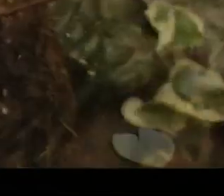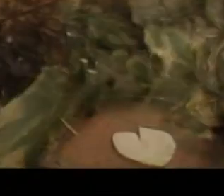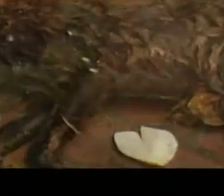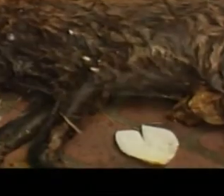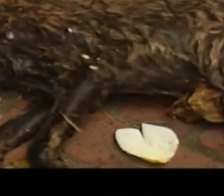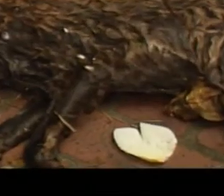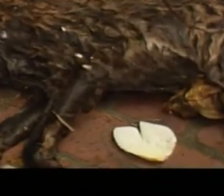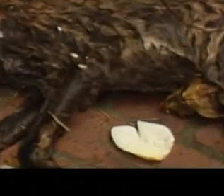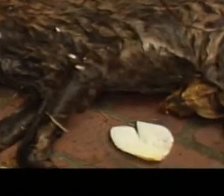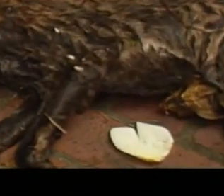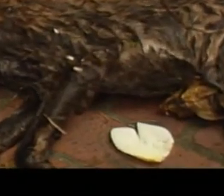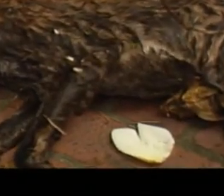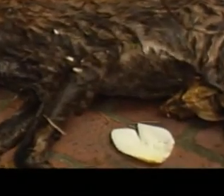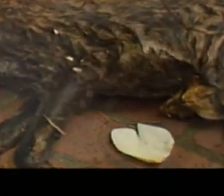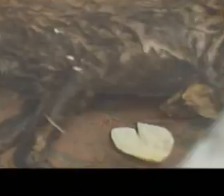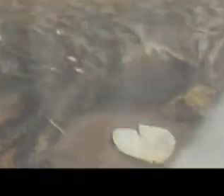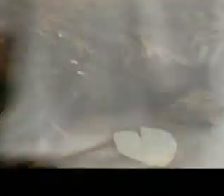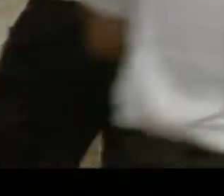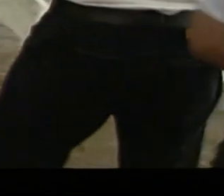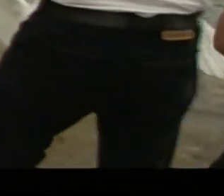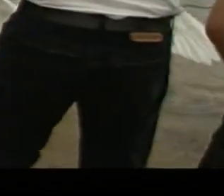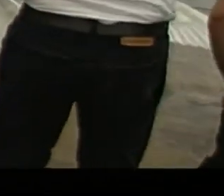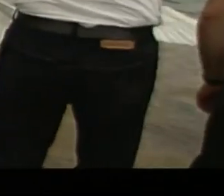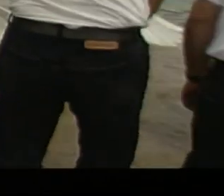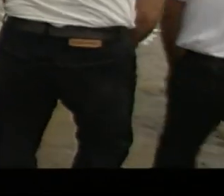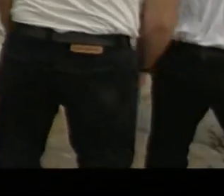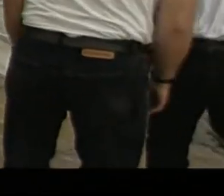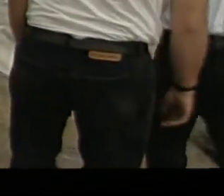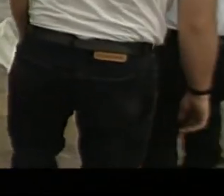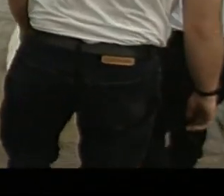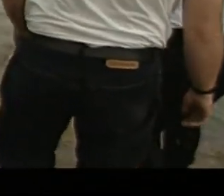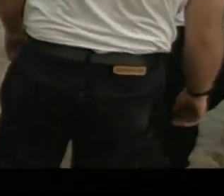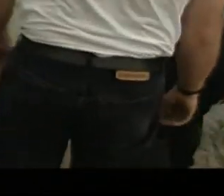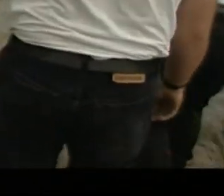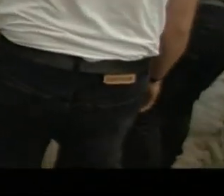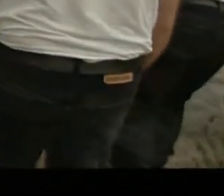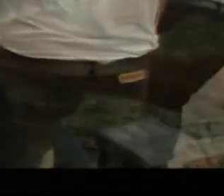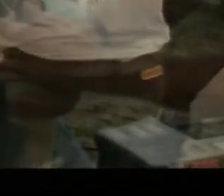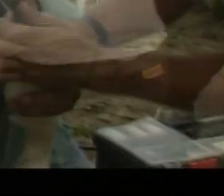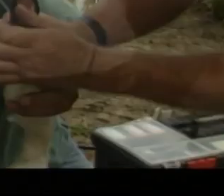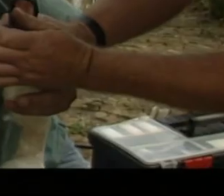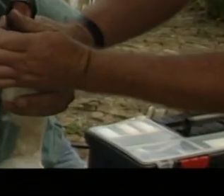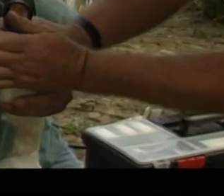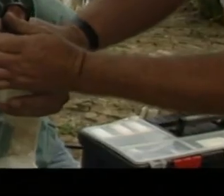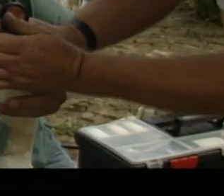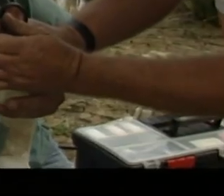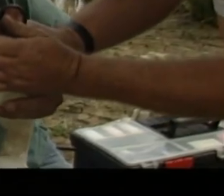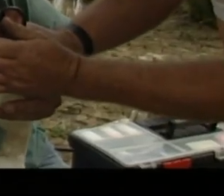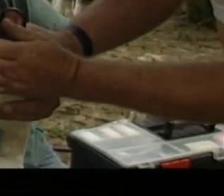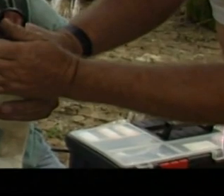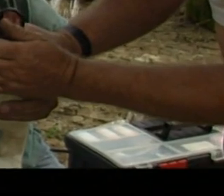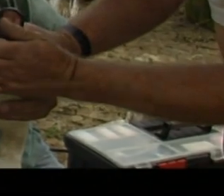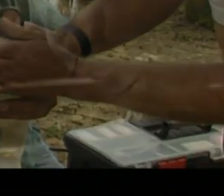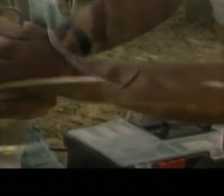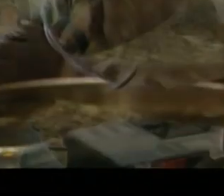Try to understand, though you may be lost. I'll find a way to set